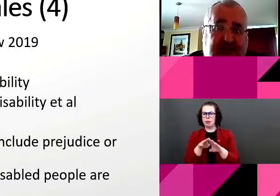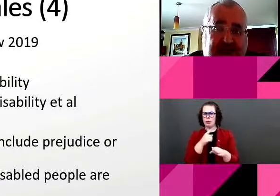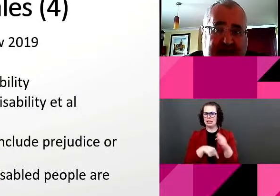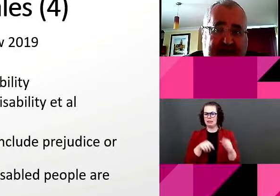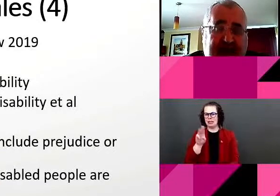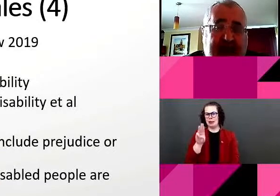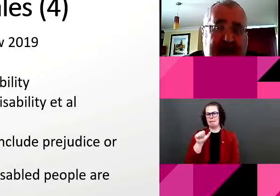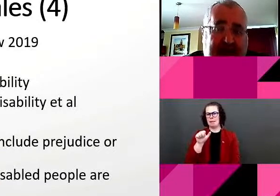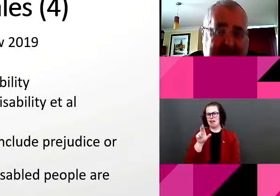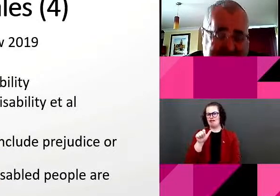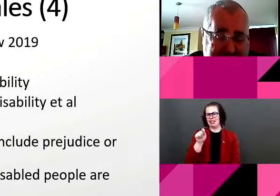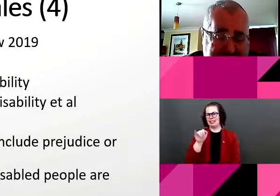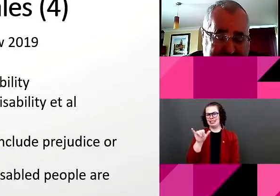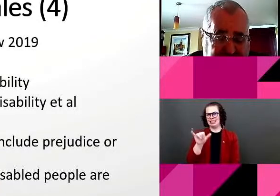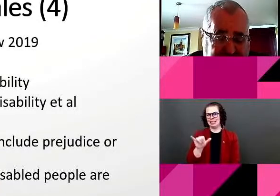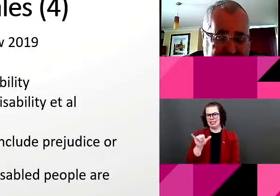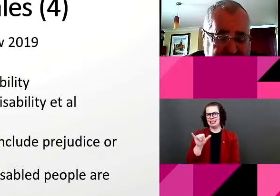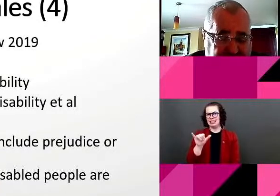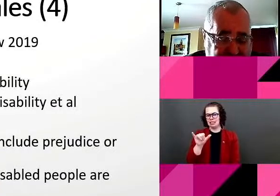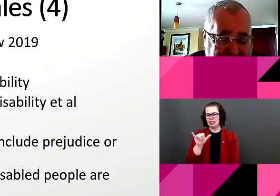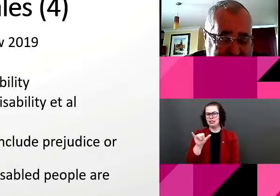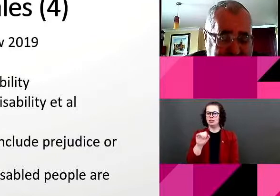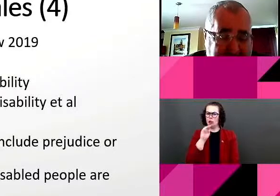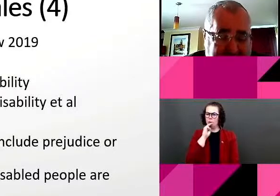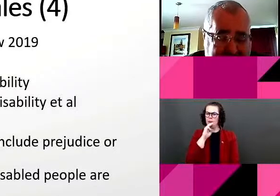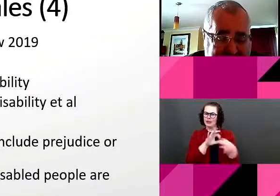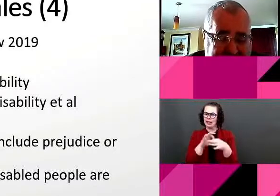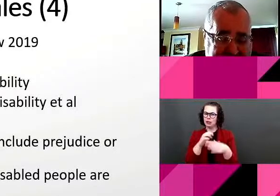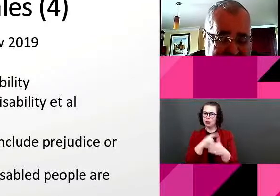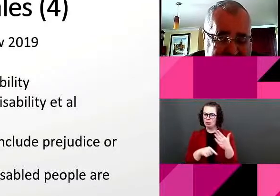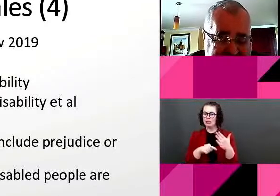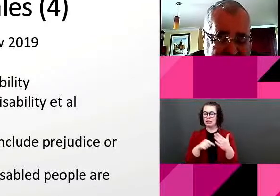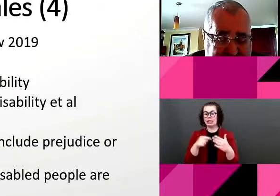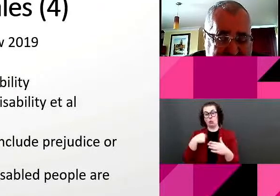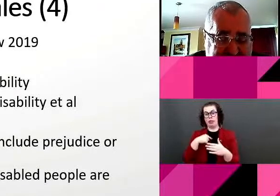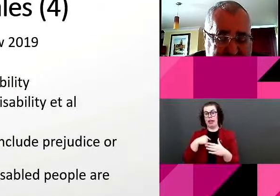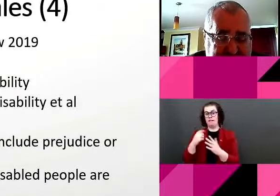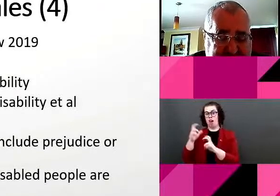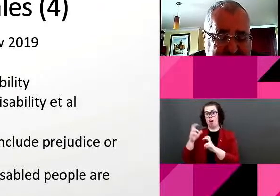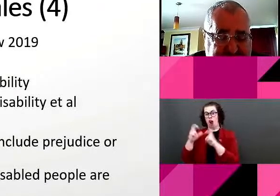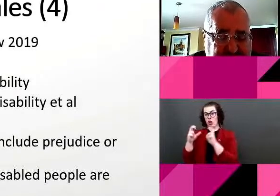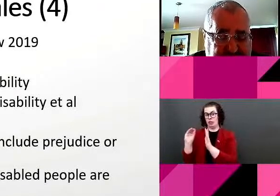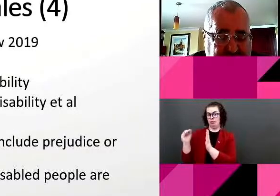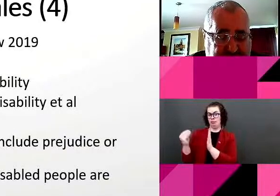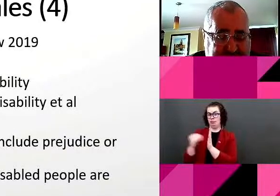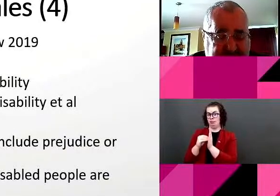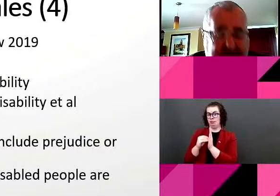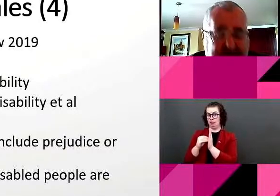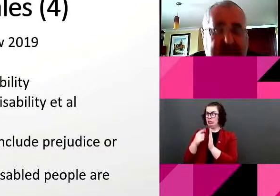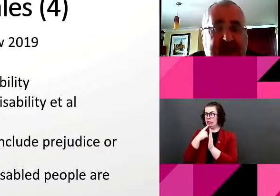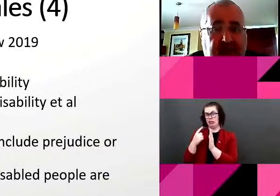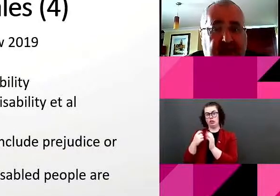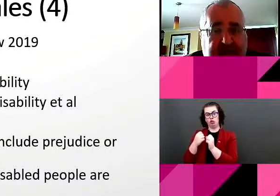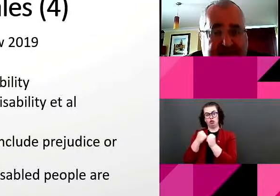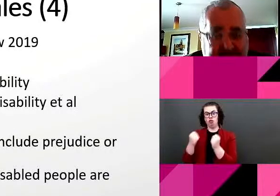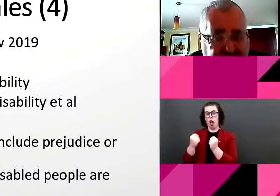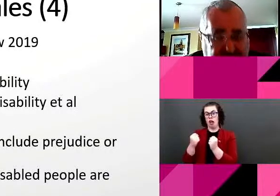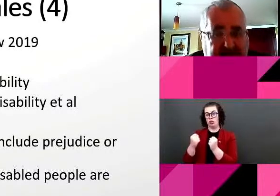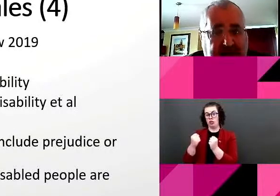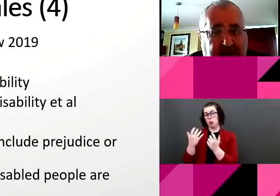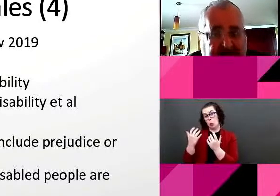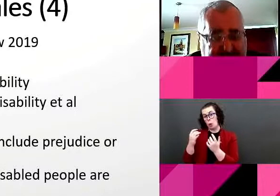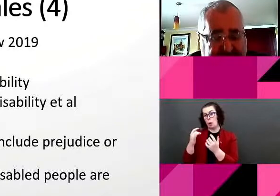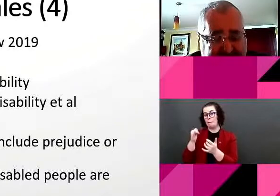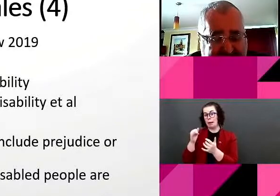made strongly, has been made strongly to them, and they say it's a strong argument.